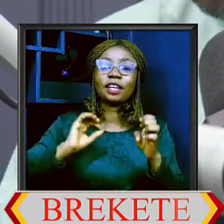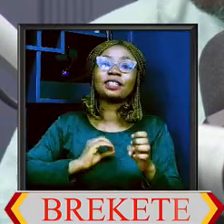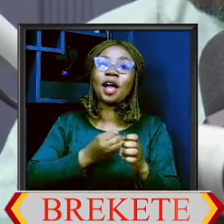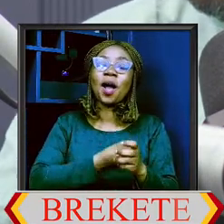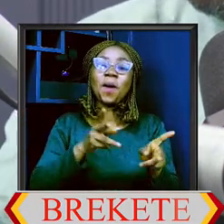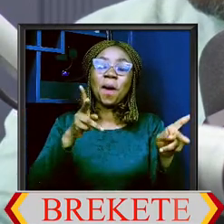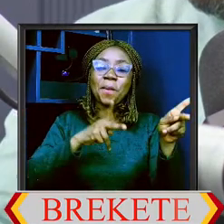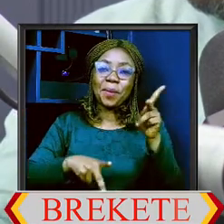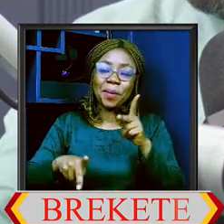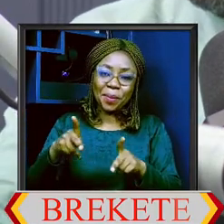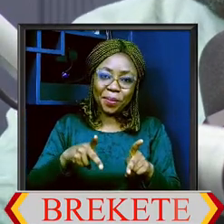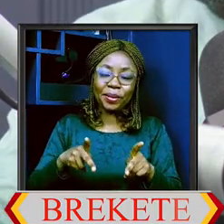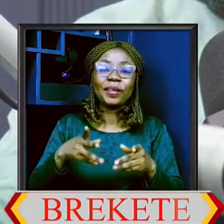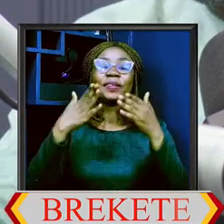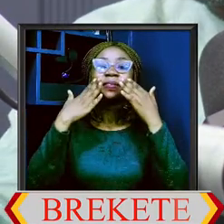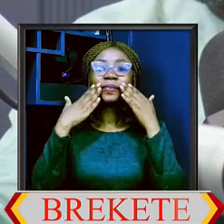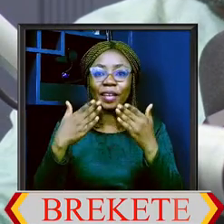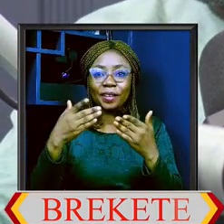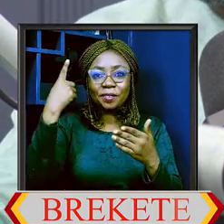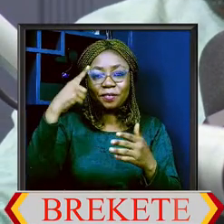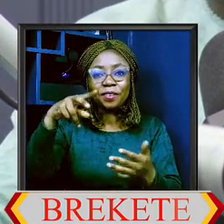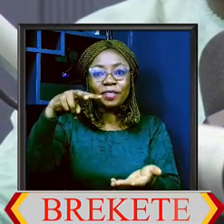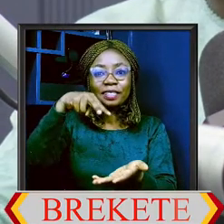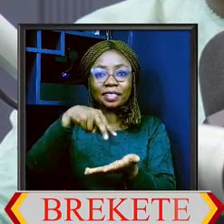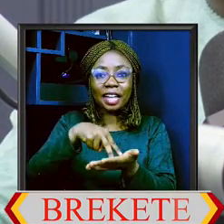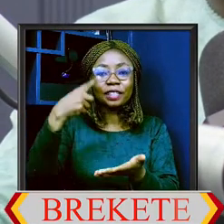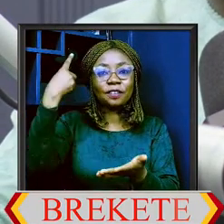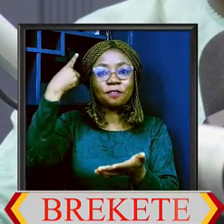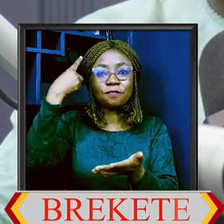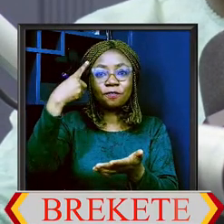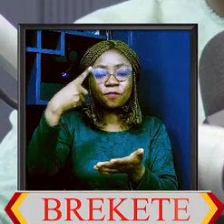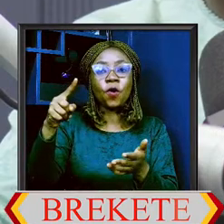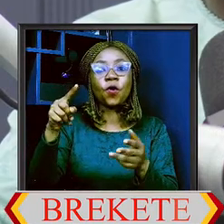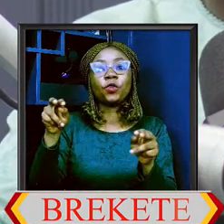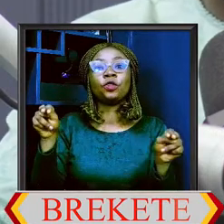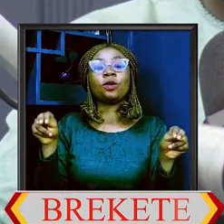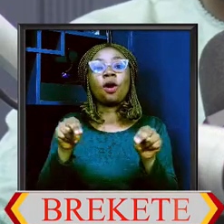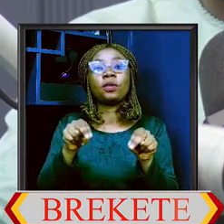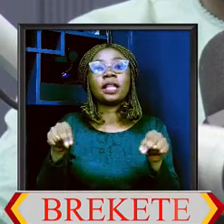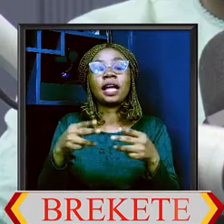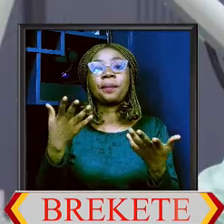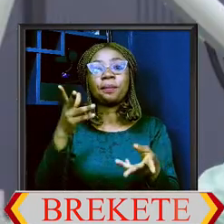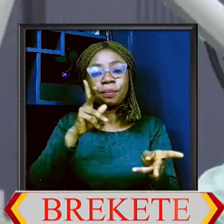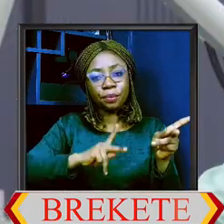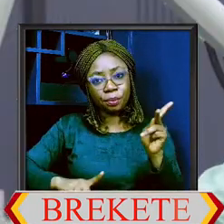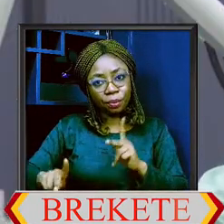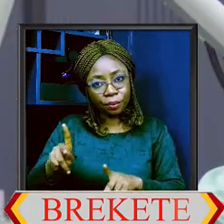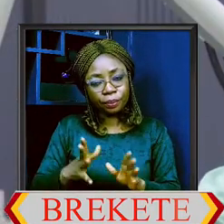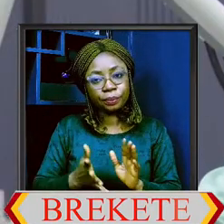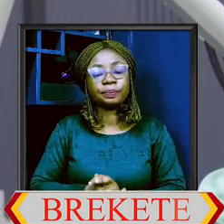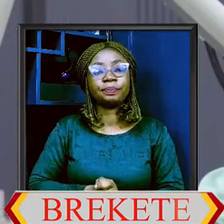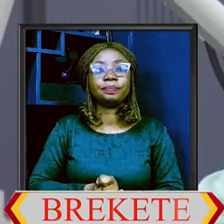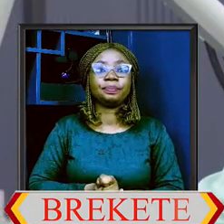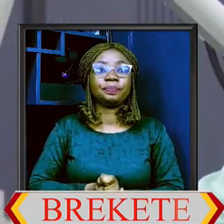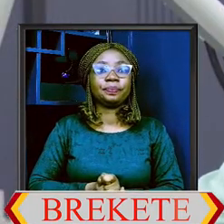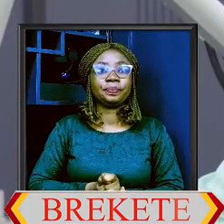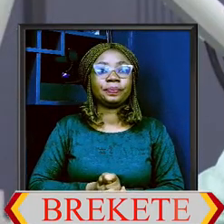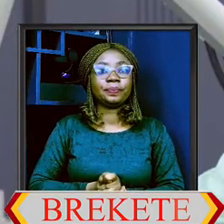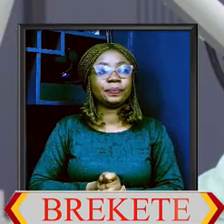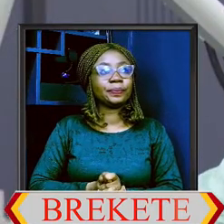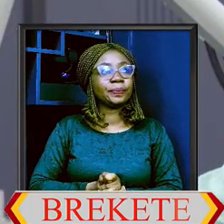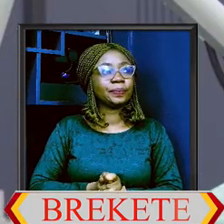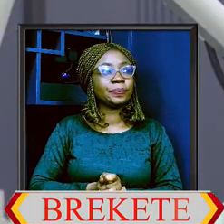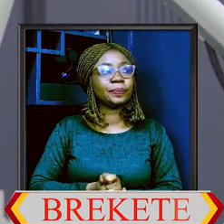thank you sirk and thank you for standing by for the Common People yes sir thank you sir thank